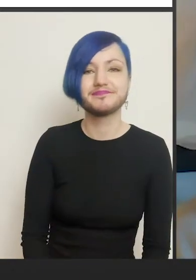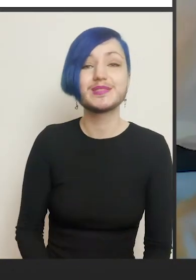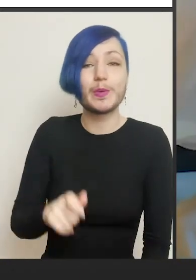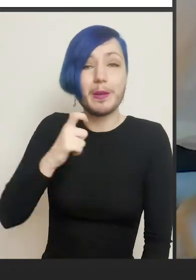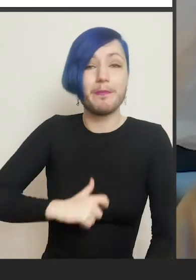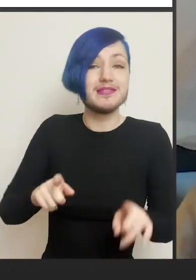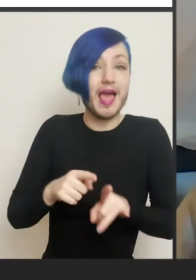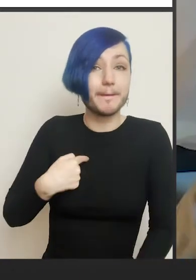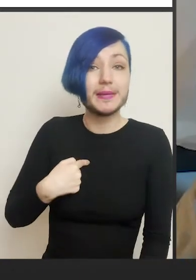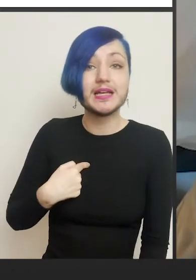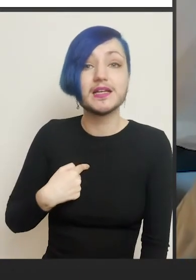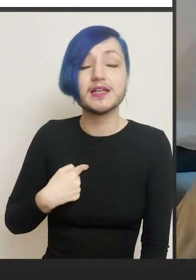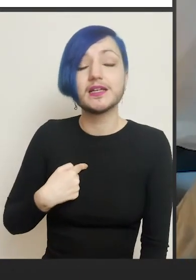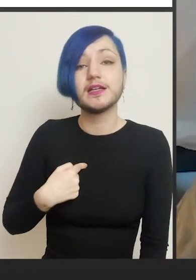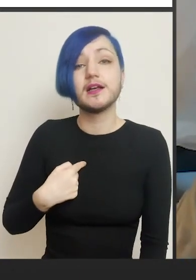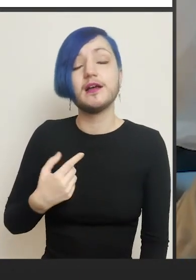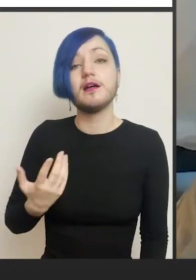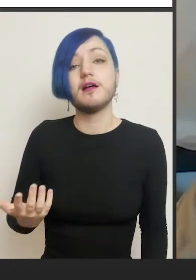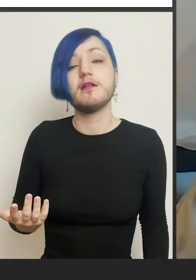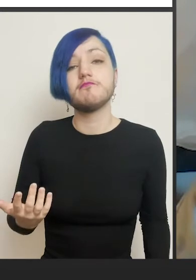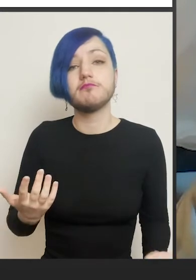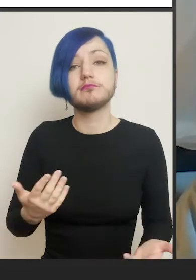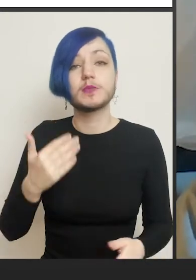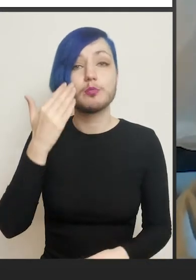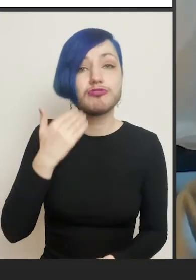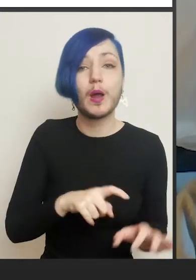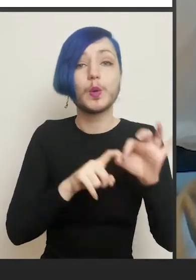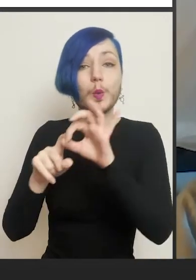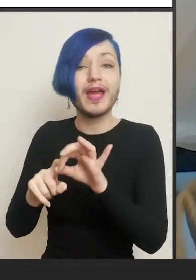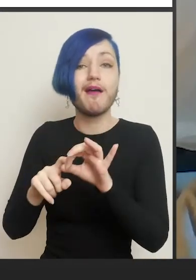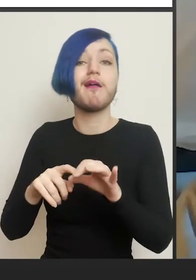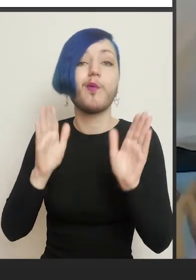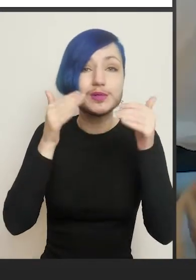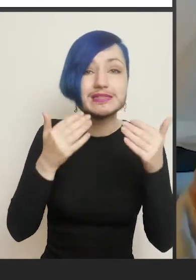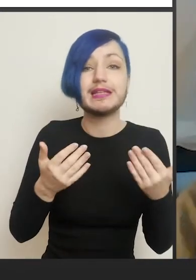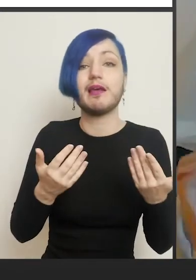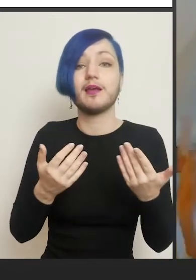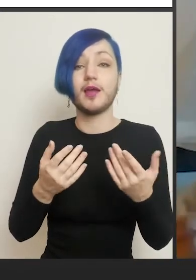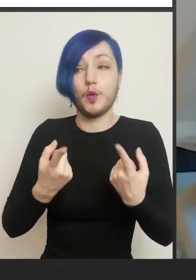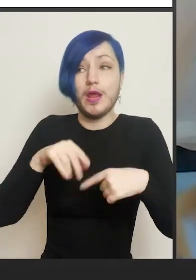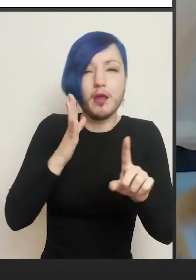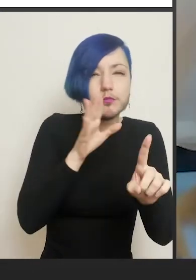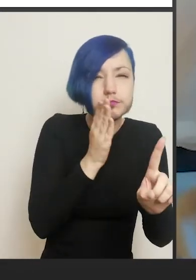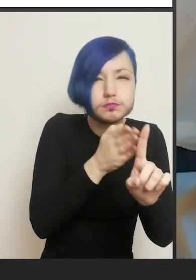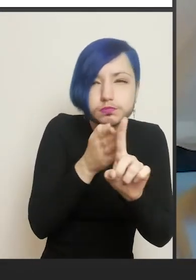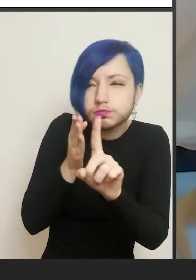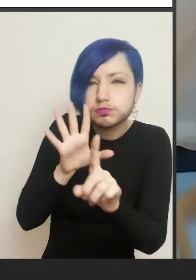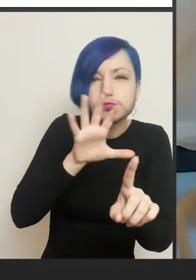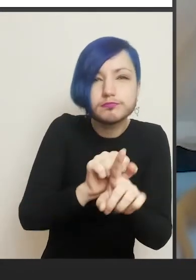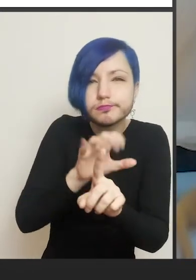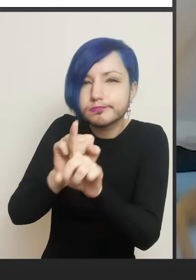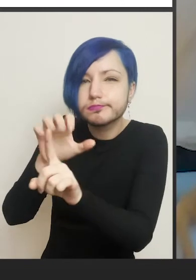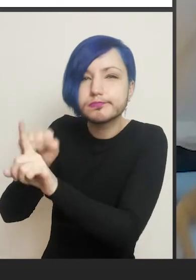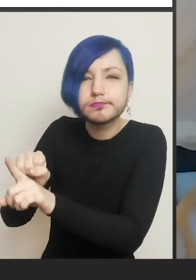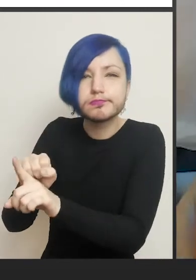And people like me who are I don't know, who are brown, queer, autistic and all this, we look for indicators to know that something